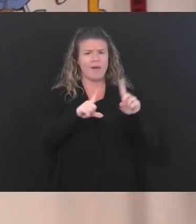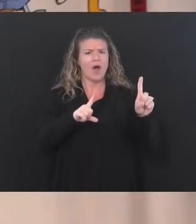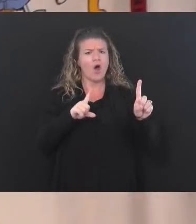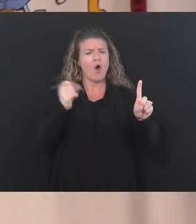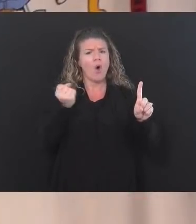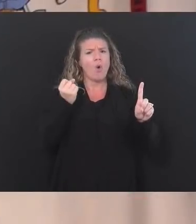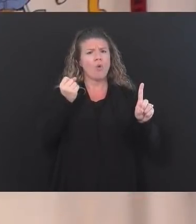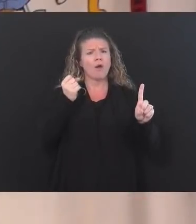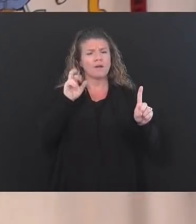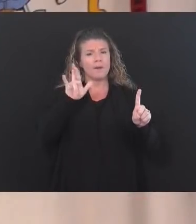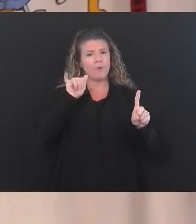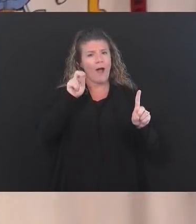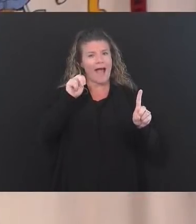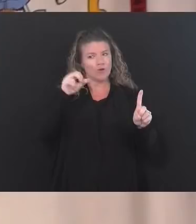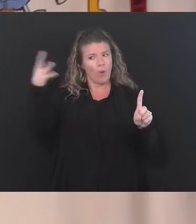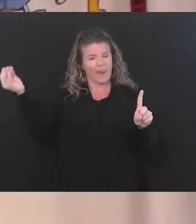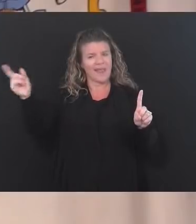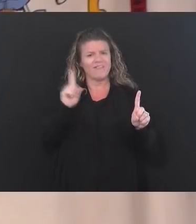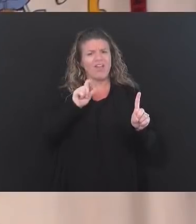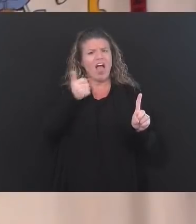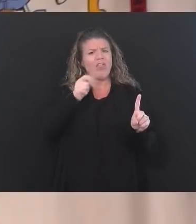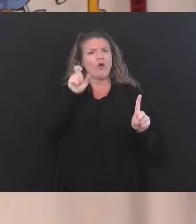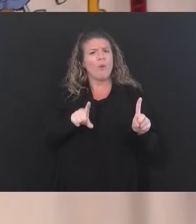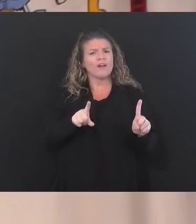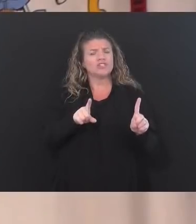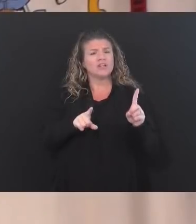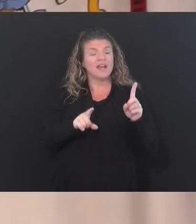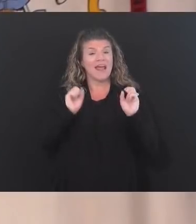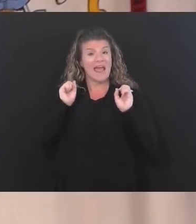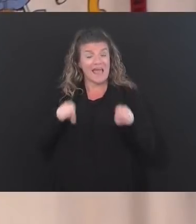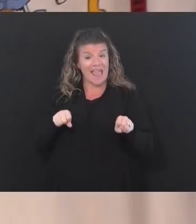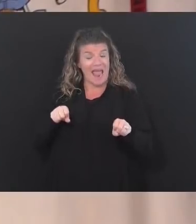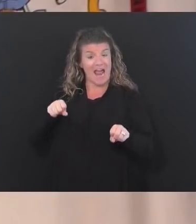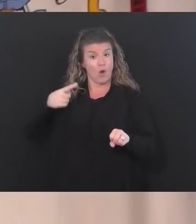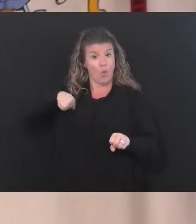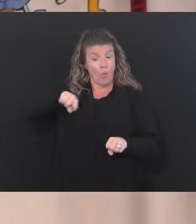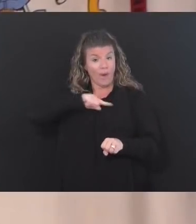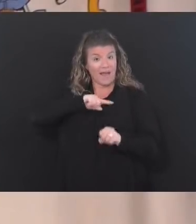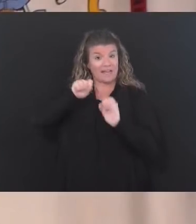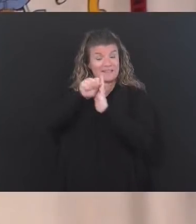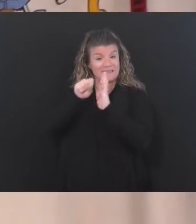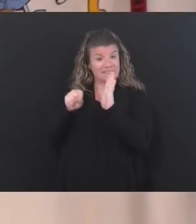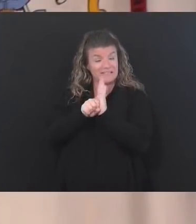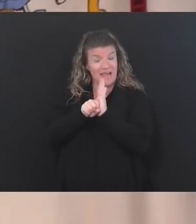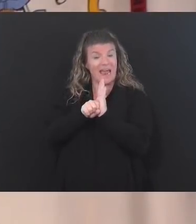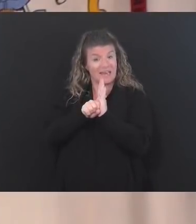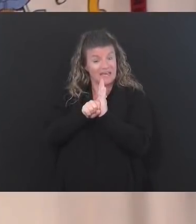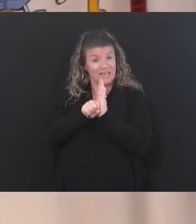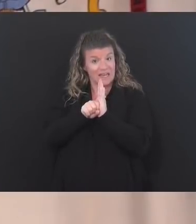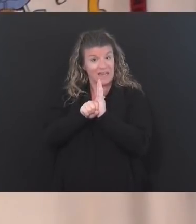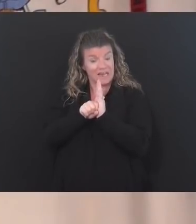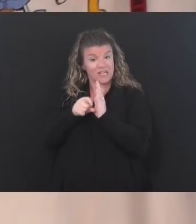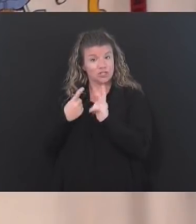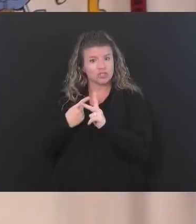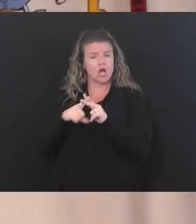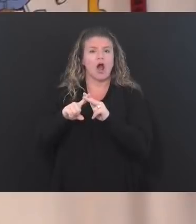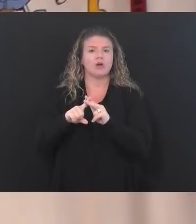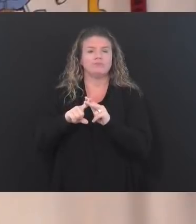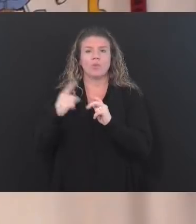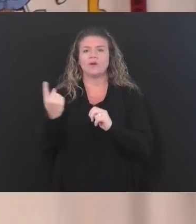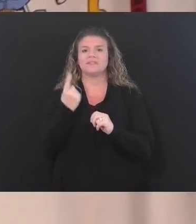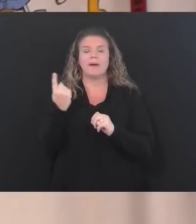just one second. There was another part of the question is, can we as a state step in and do something about